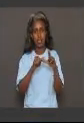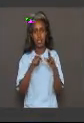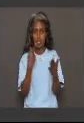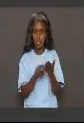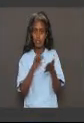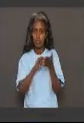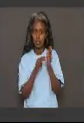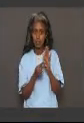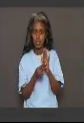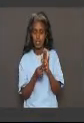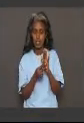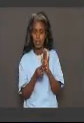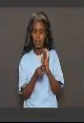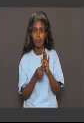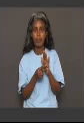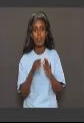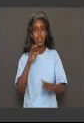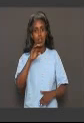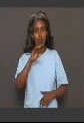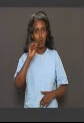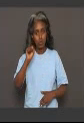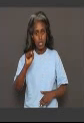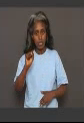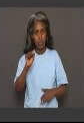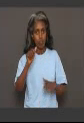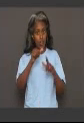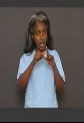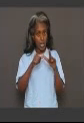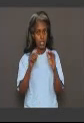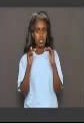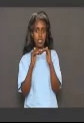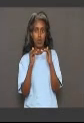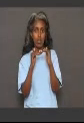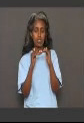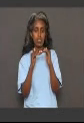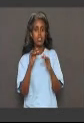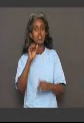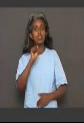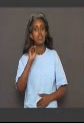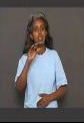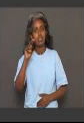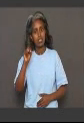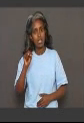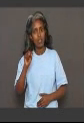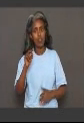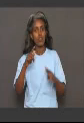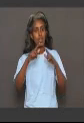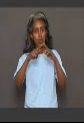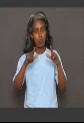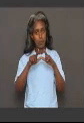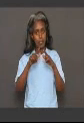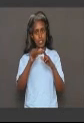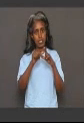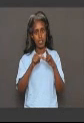This means that the cosine of an angle equals the sine of its complementary